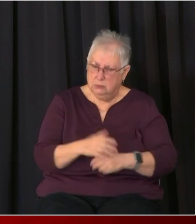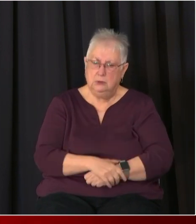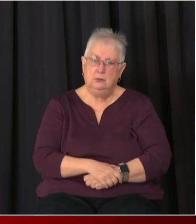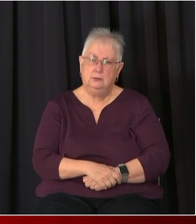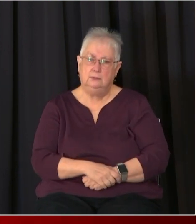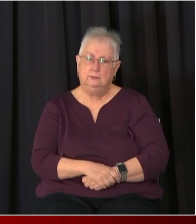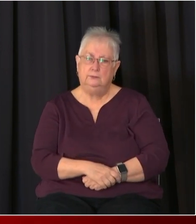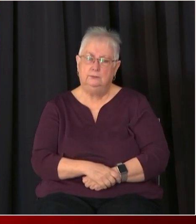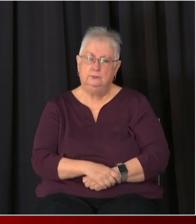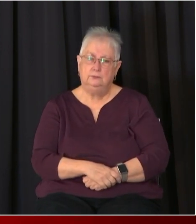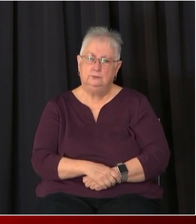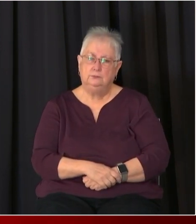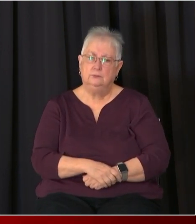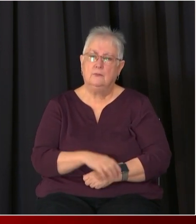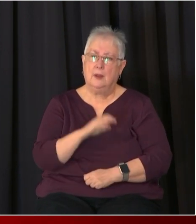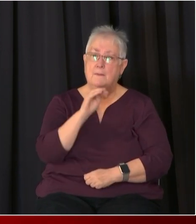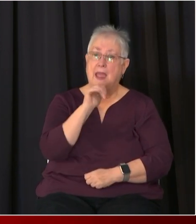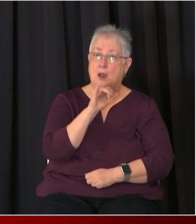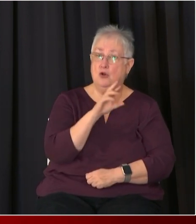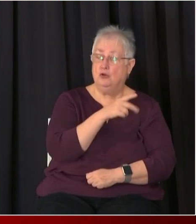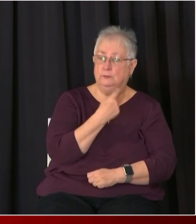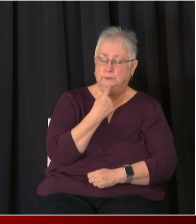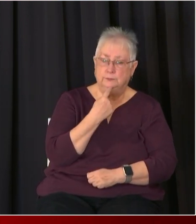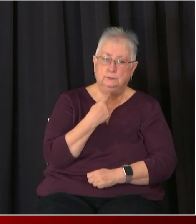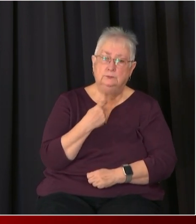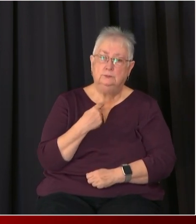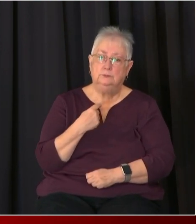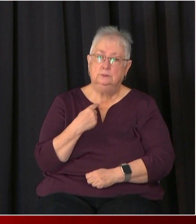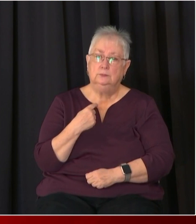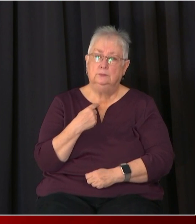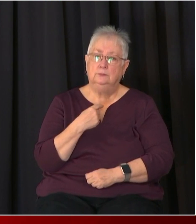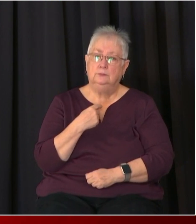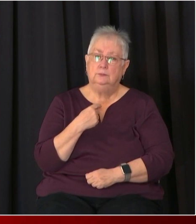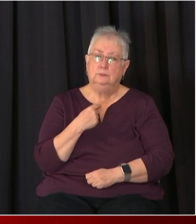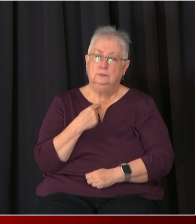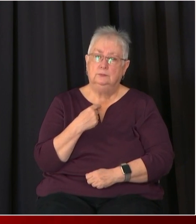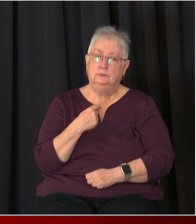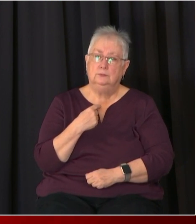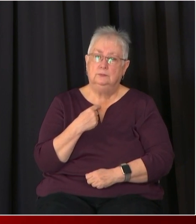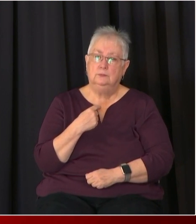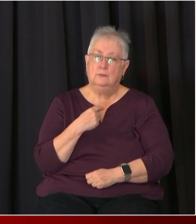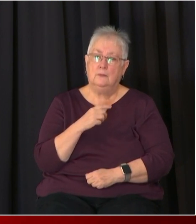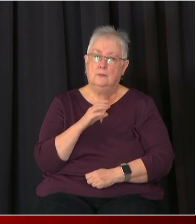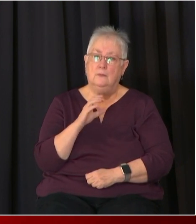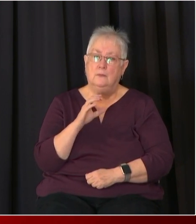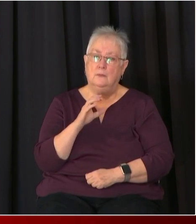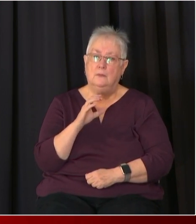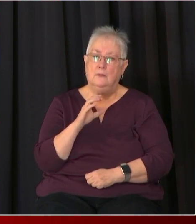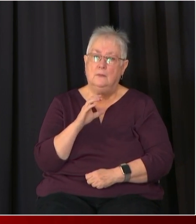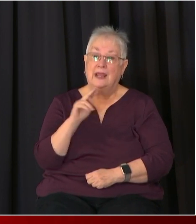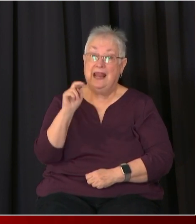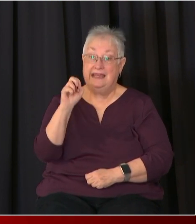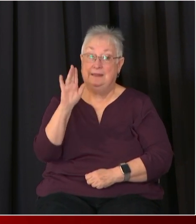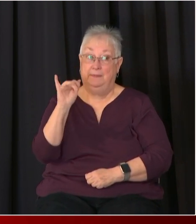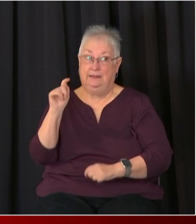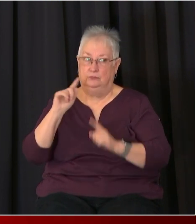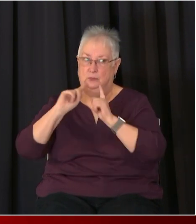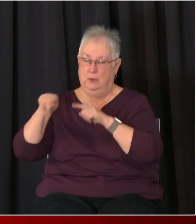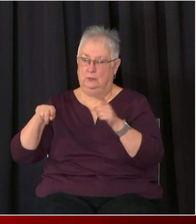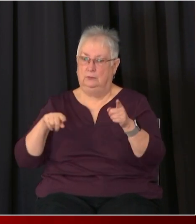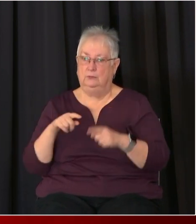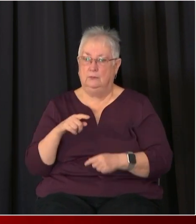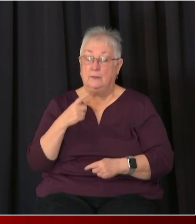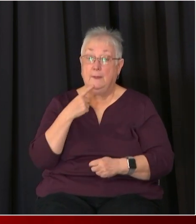of enforcement activities throughout our response for limited business operations, and we see